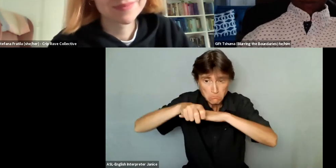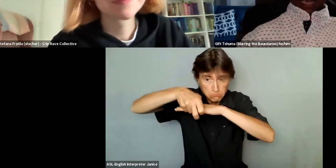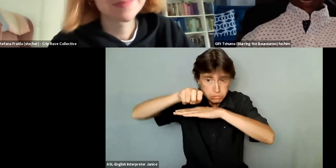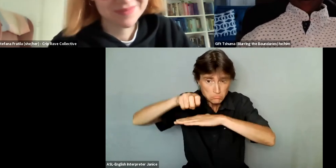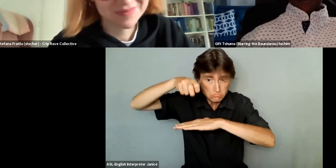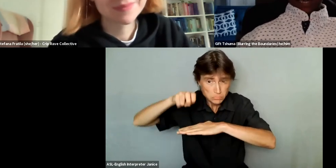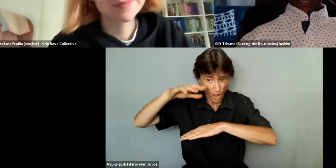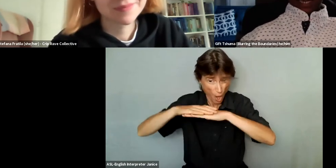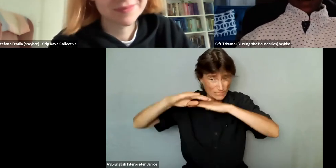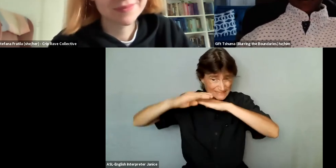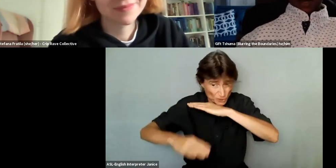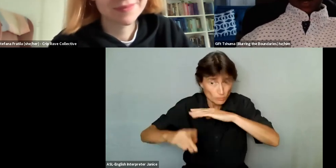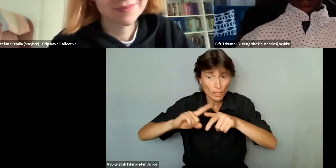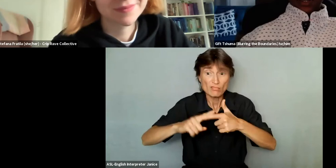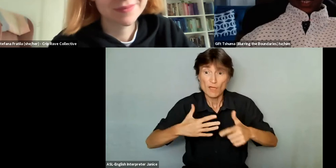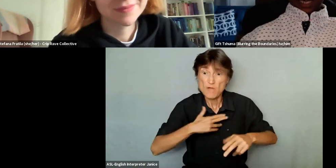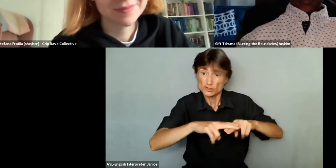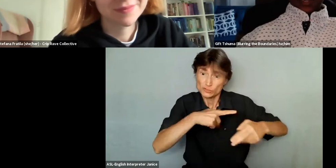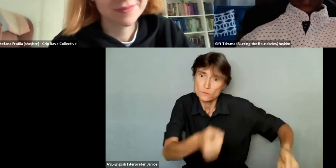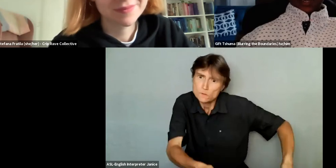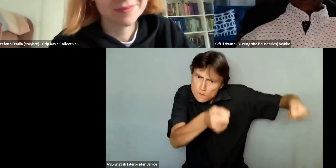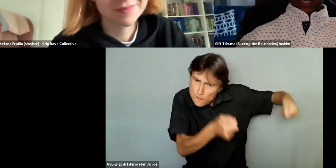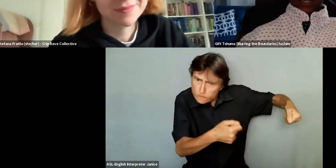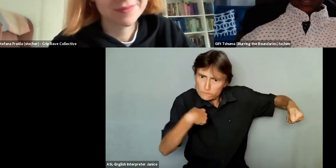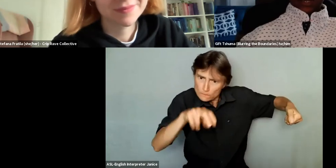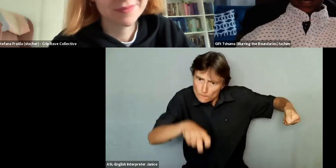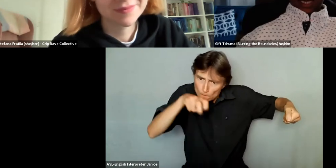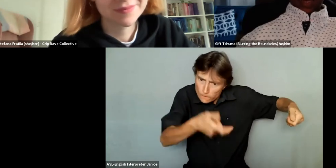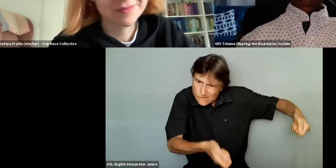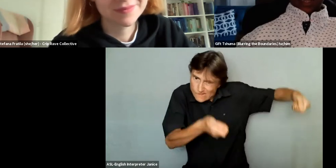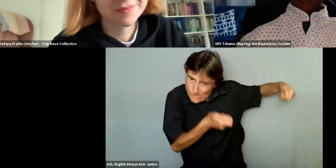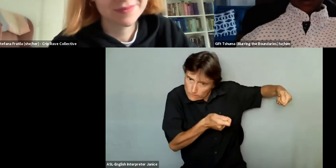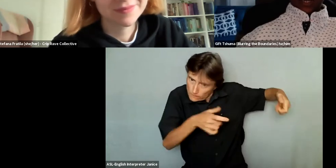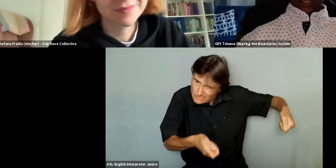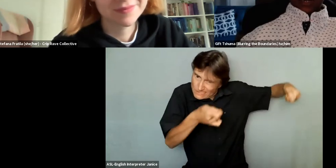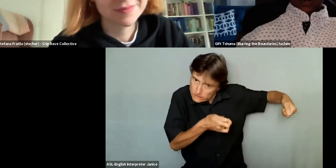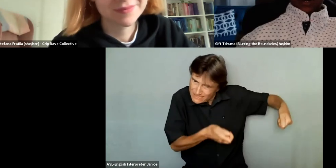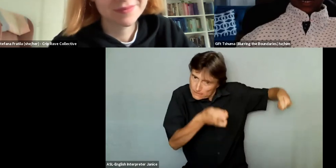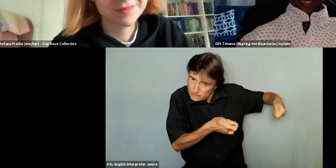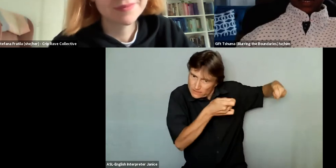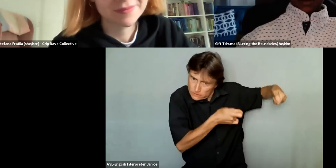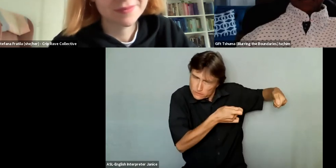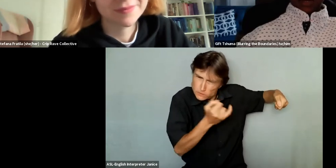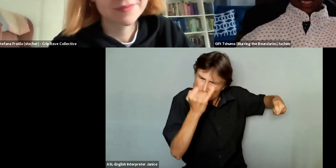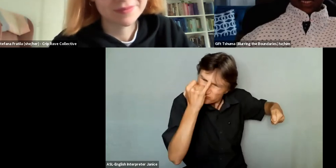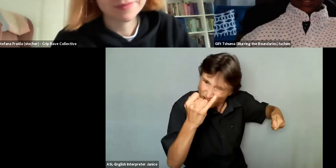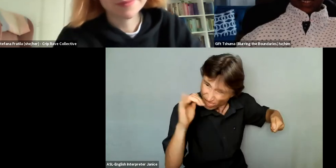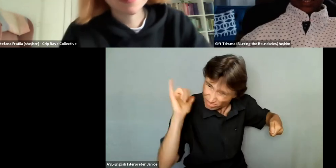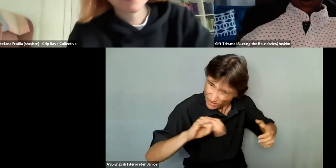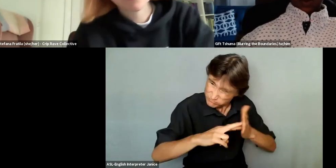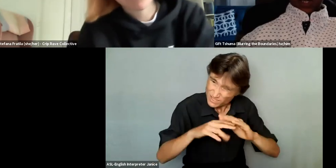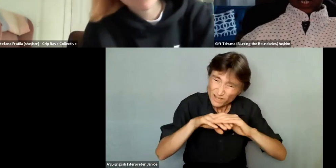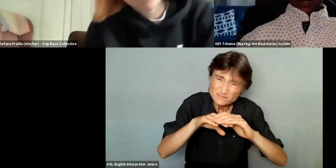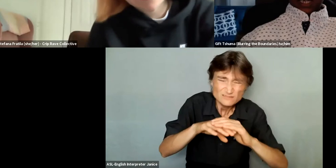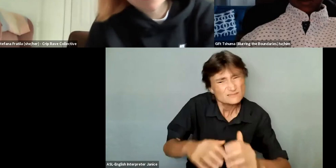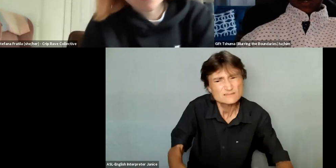space. But honestly, I think simply just having information on like, is it